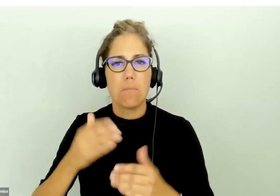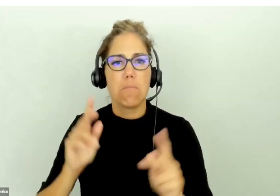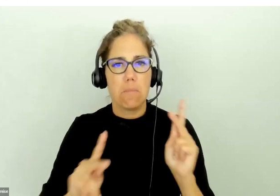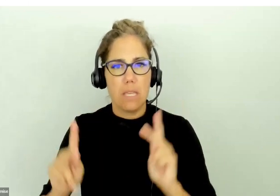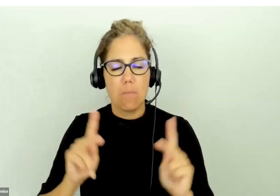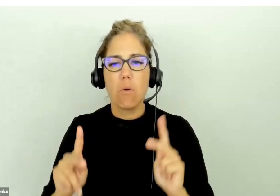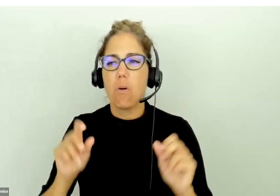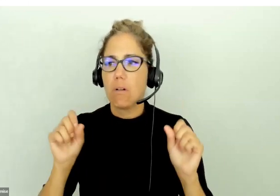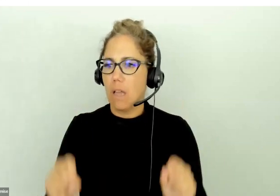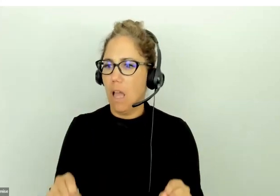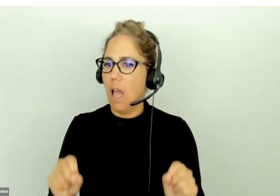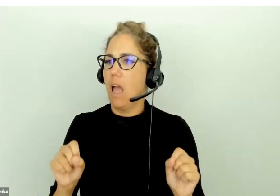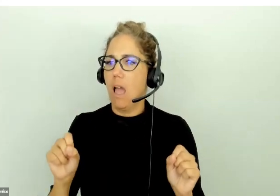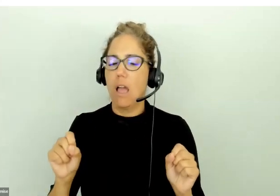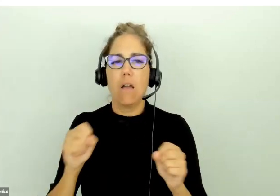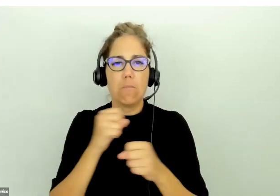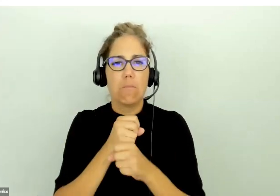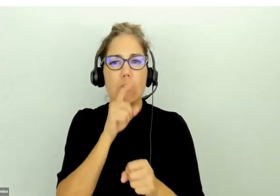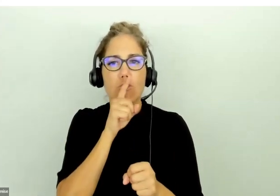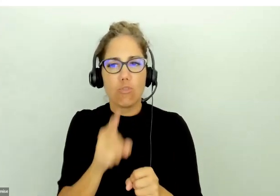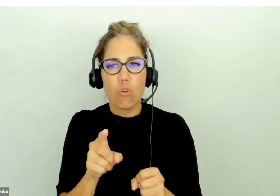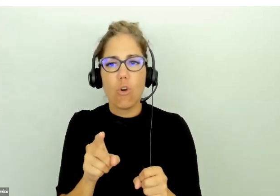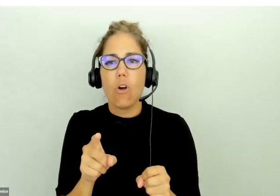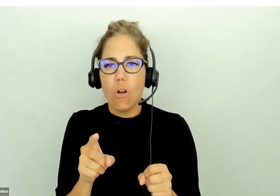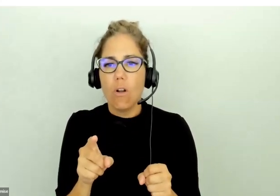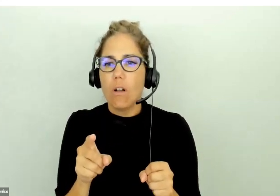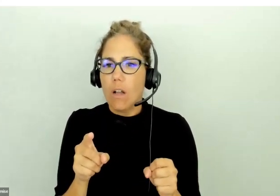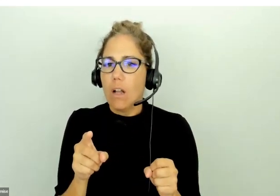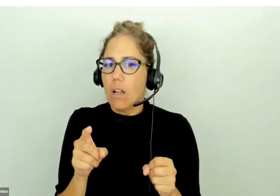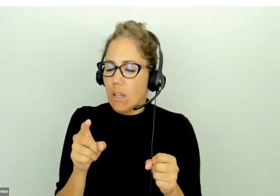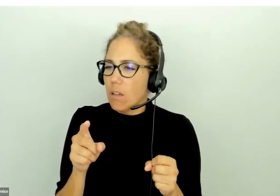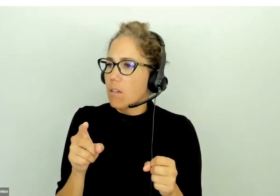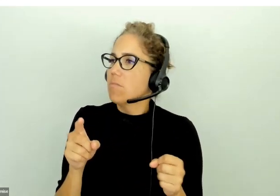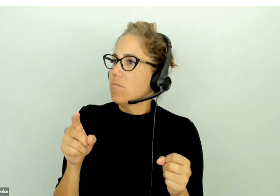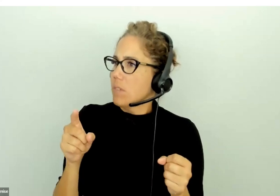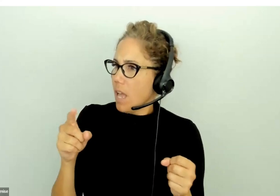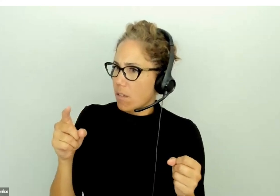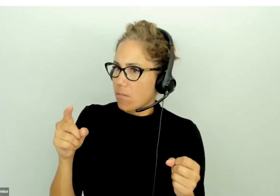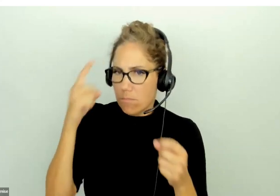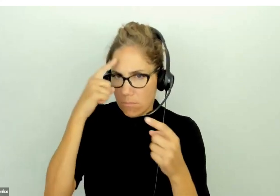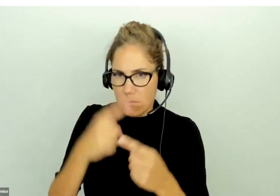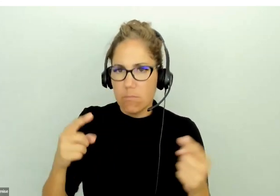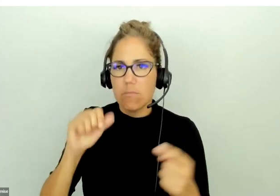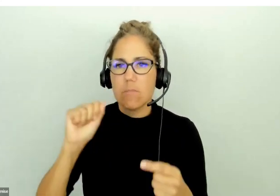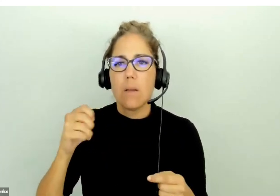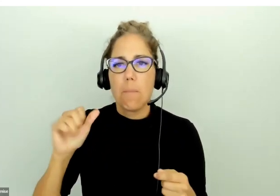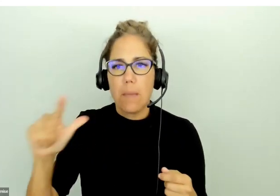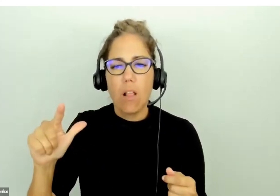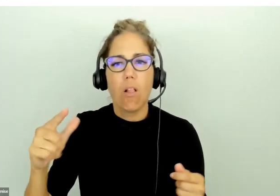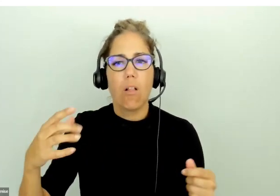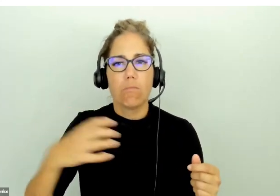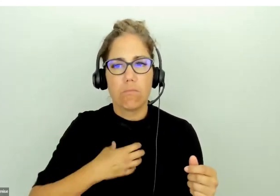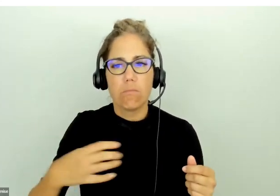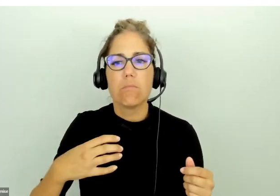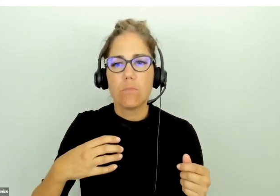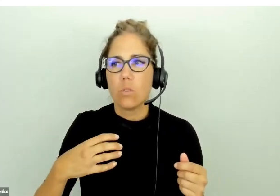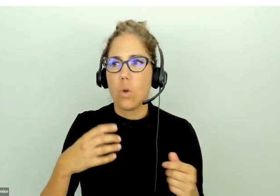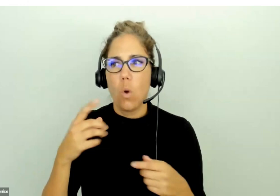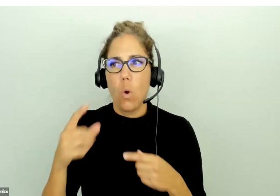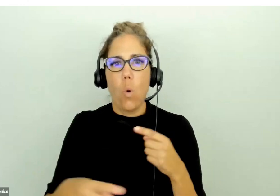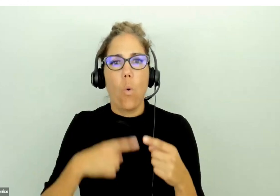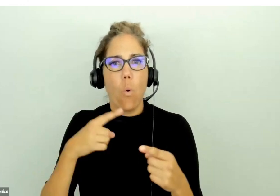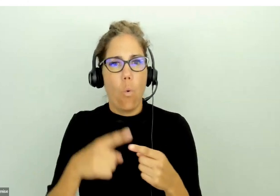to ensure that they can talk to and appeal denials of care when